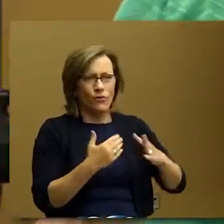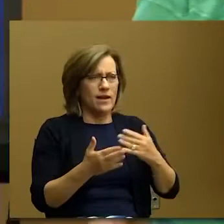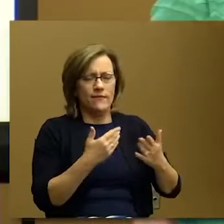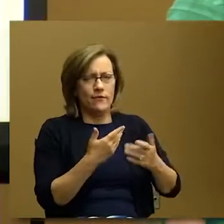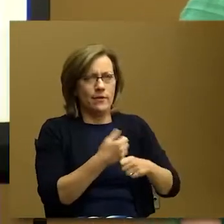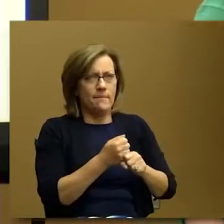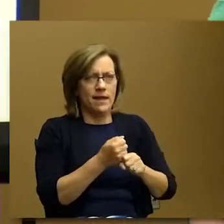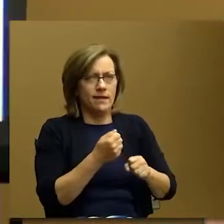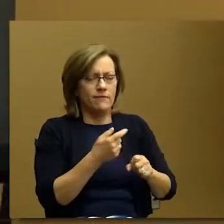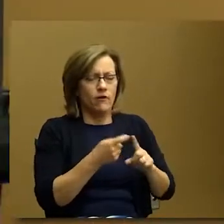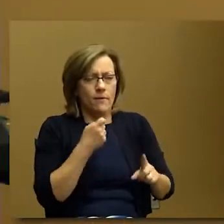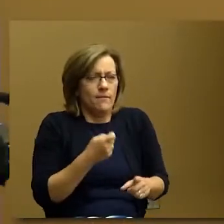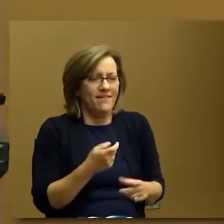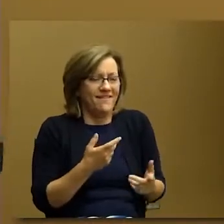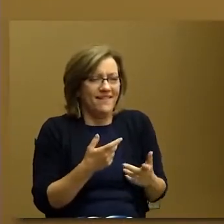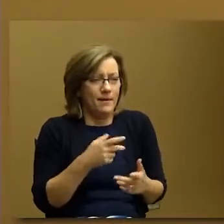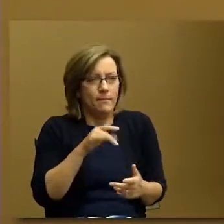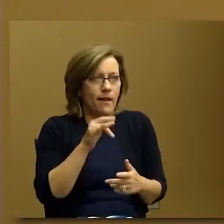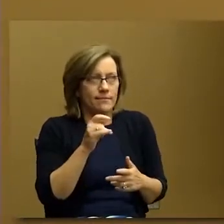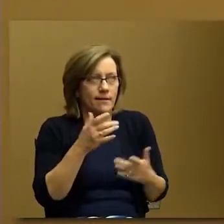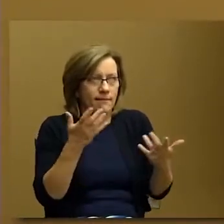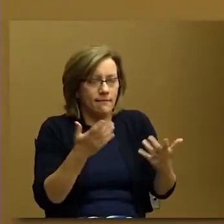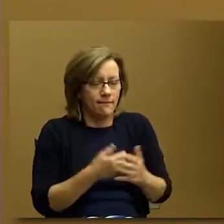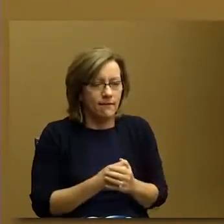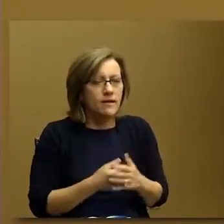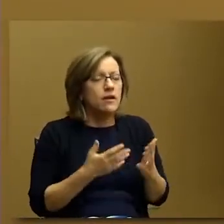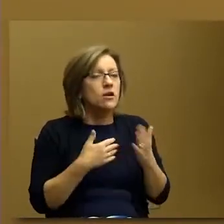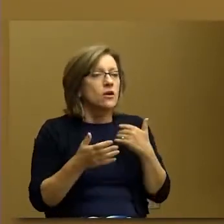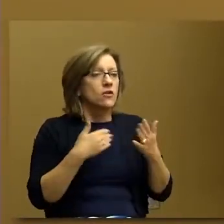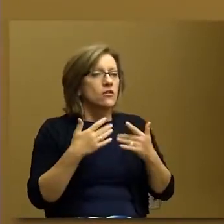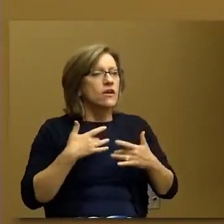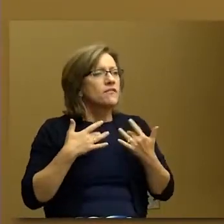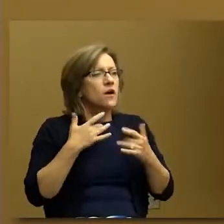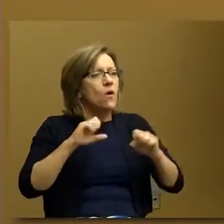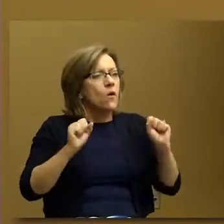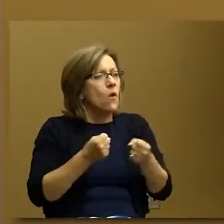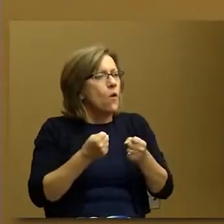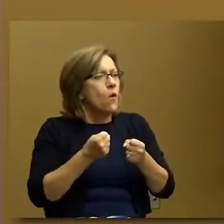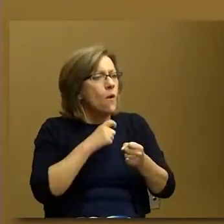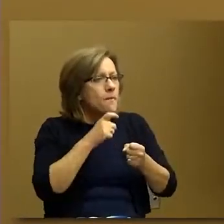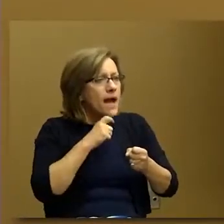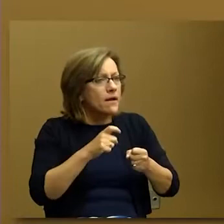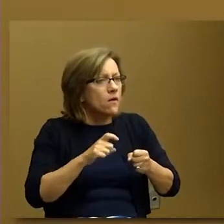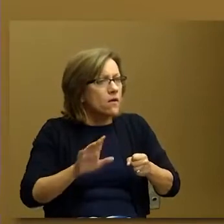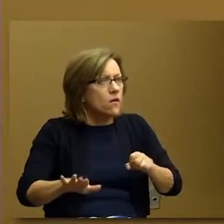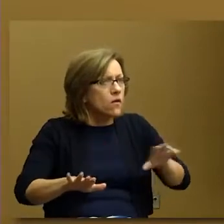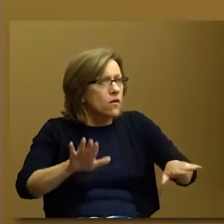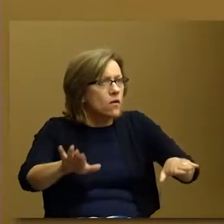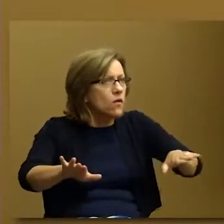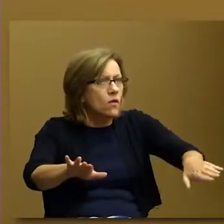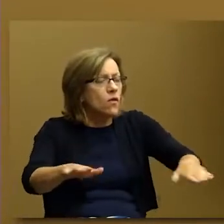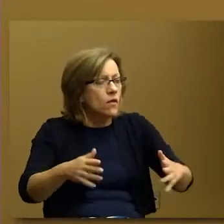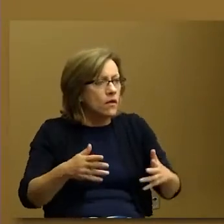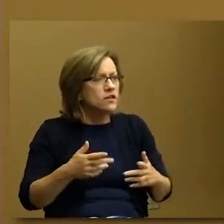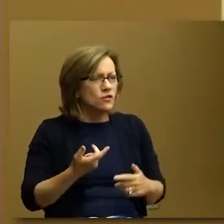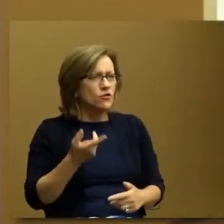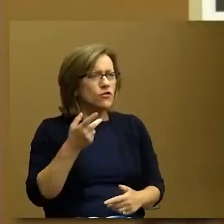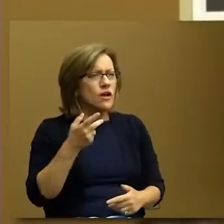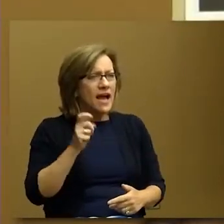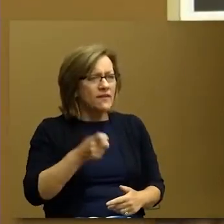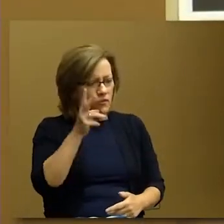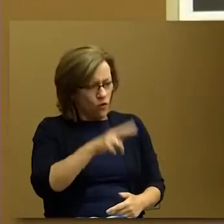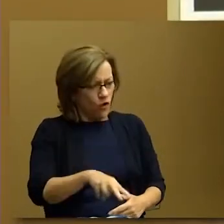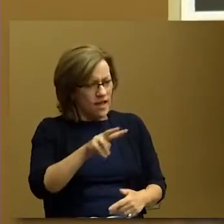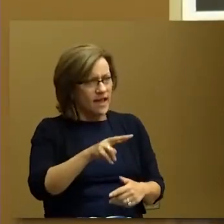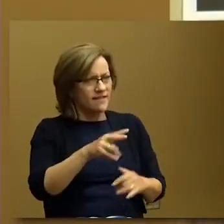Yes. You know, what is it? Do they feel the cold metal? You know, and that's where you look at the child